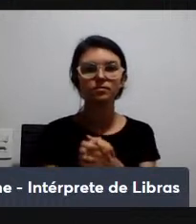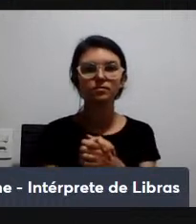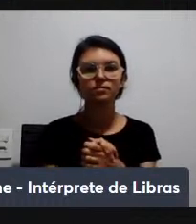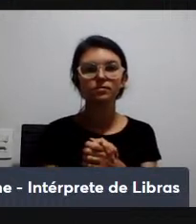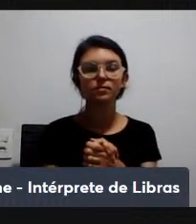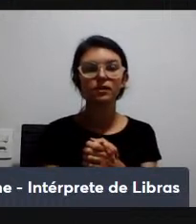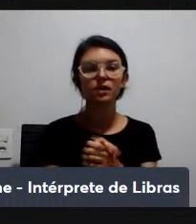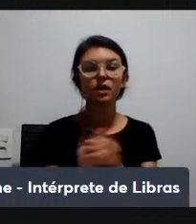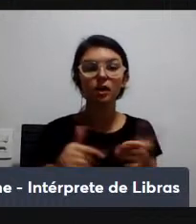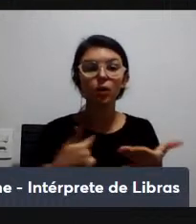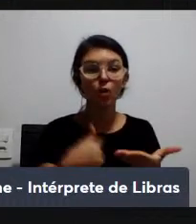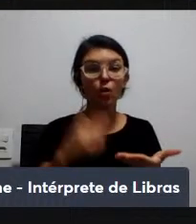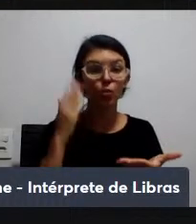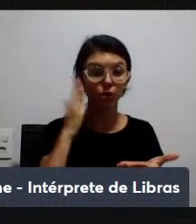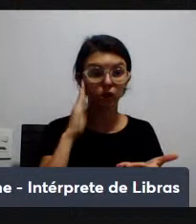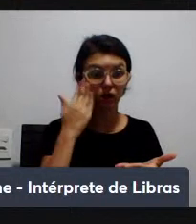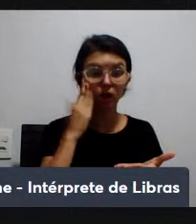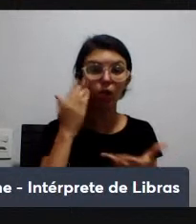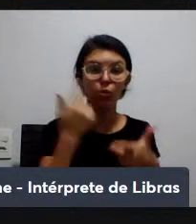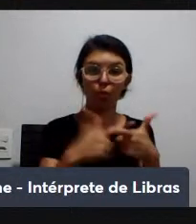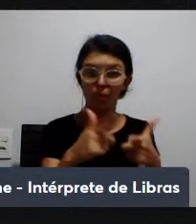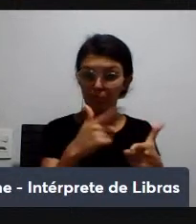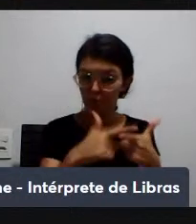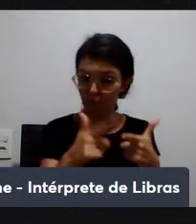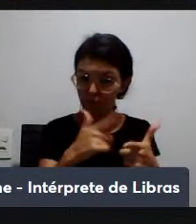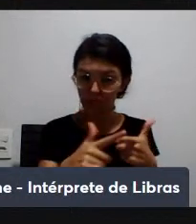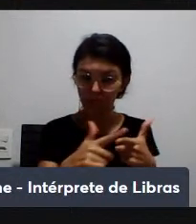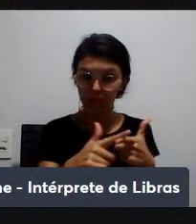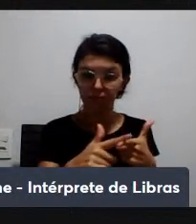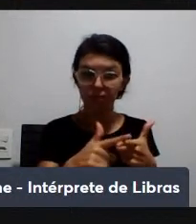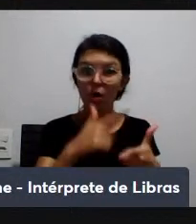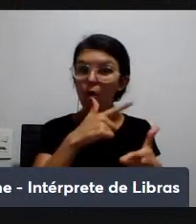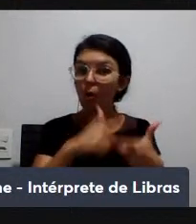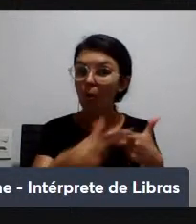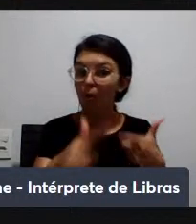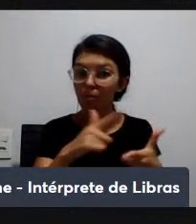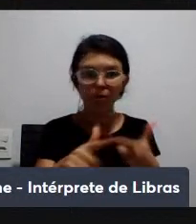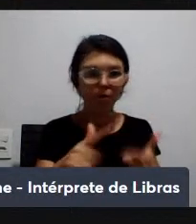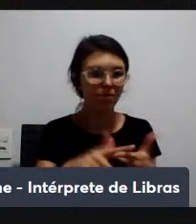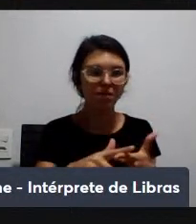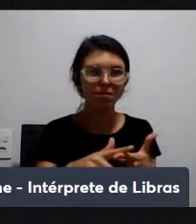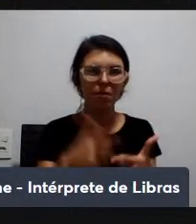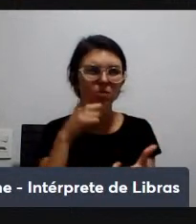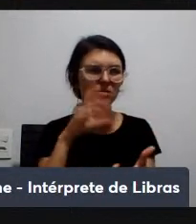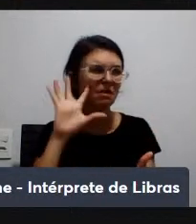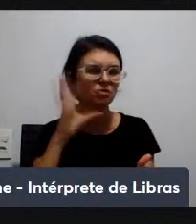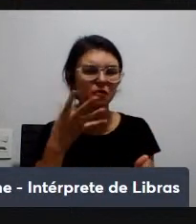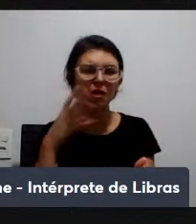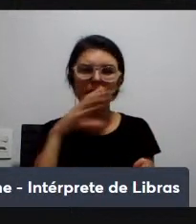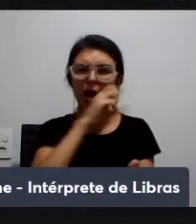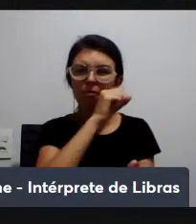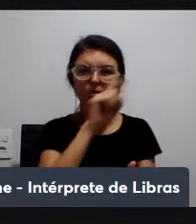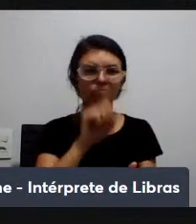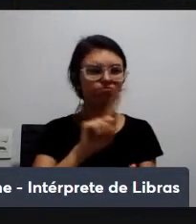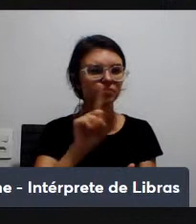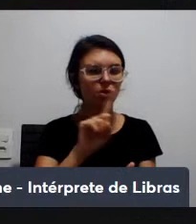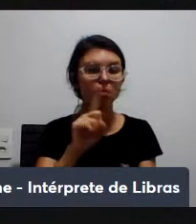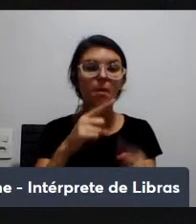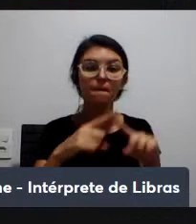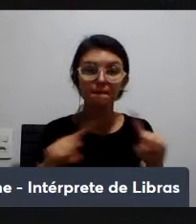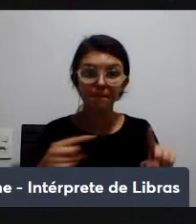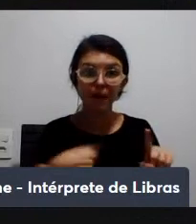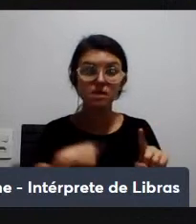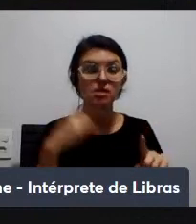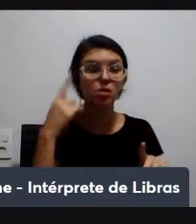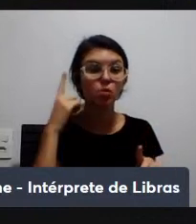Eu entendo o problema e é um problema sem solução fácil. Mas eu imagino